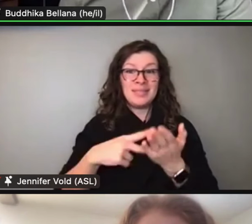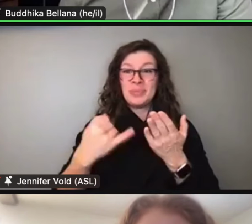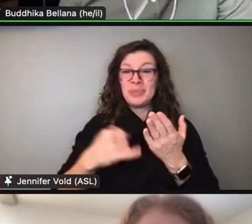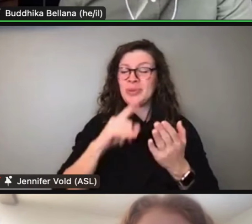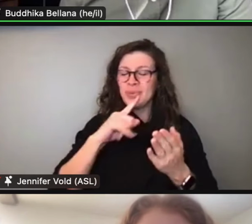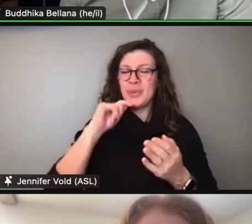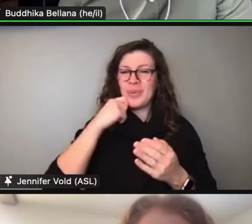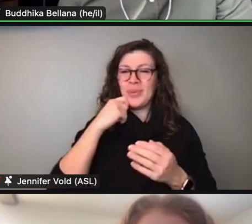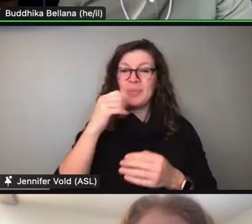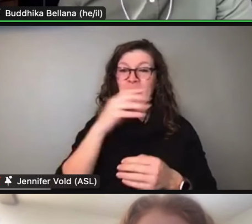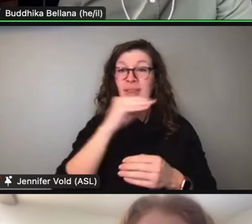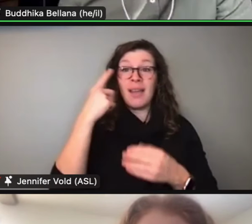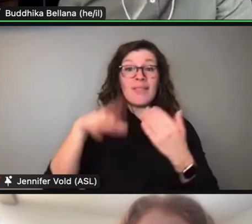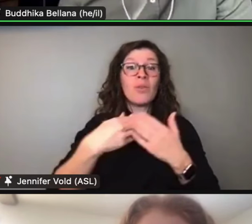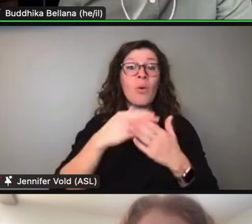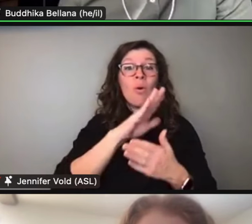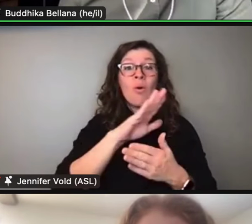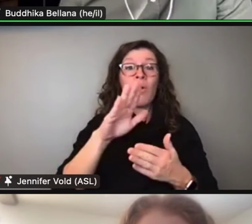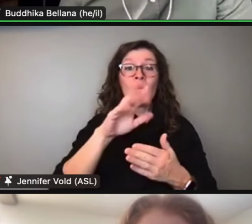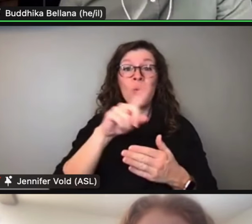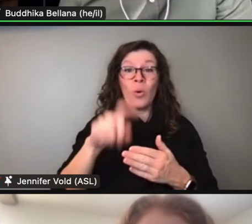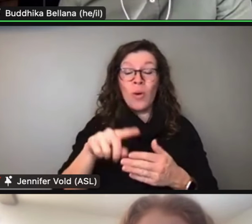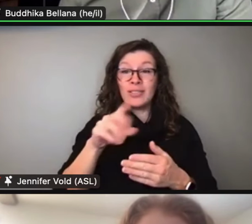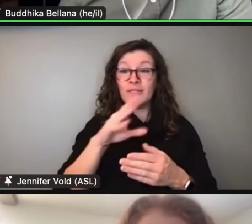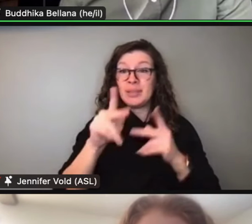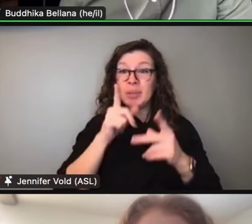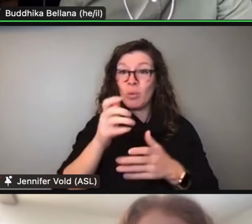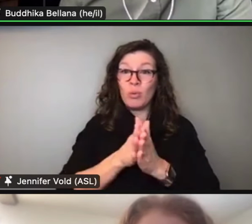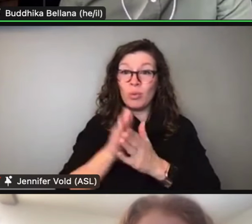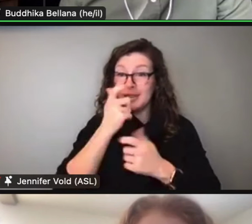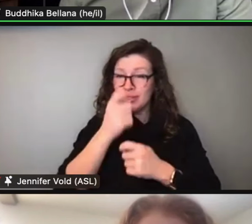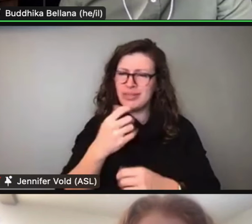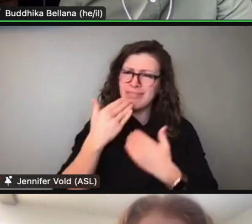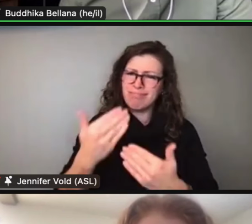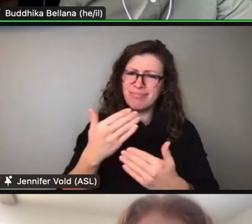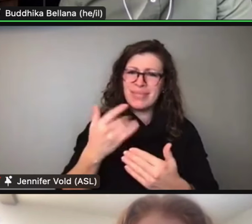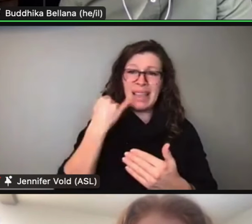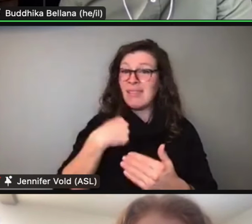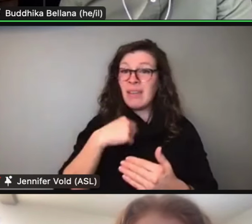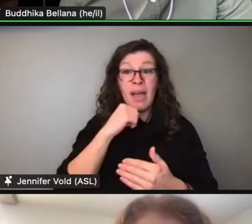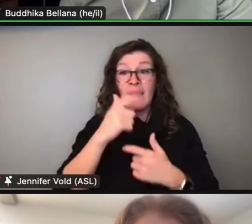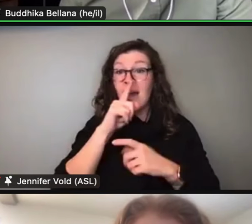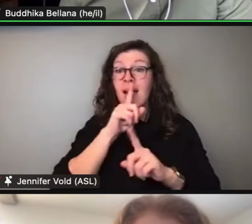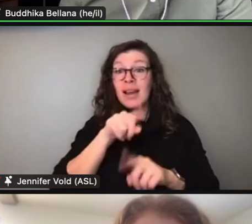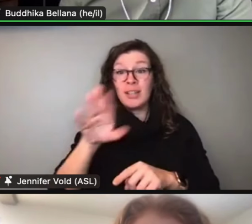cool. And for all the questions and interested people, I really appreciate it. If I didn't answer your question, feel free to reach out on